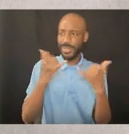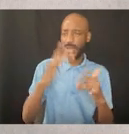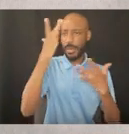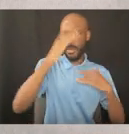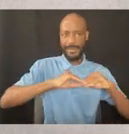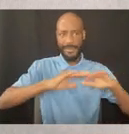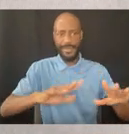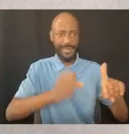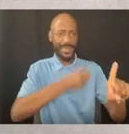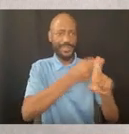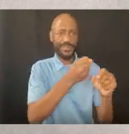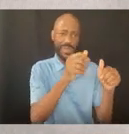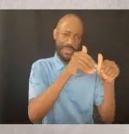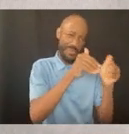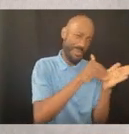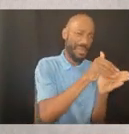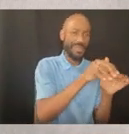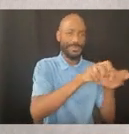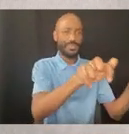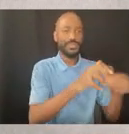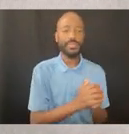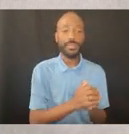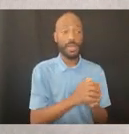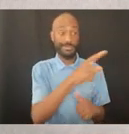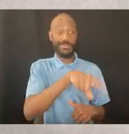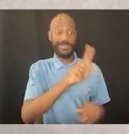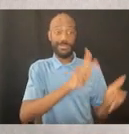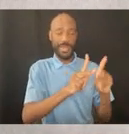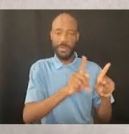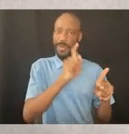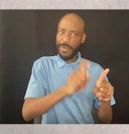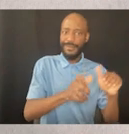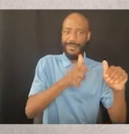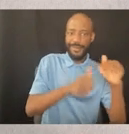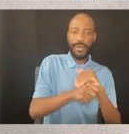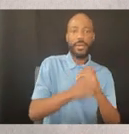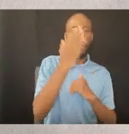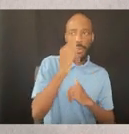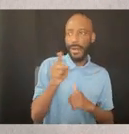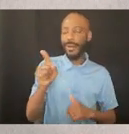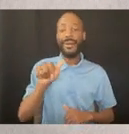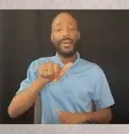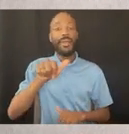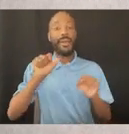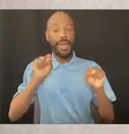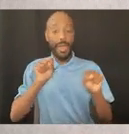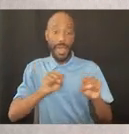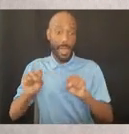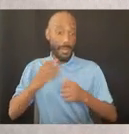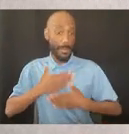and chronic illnesses are forced to hide away because the temporarily able-bodied people say we can't wear masks